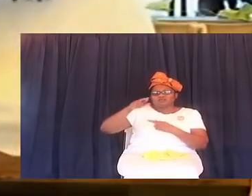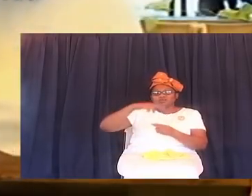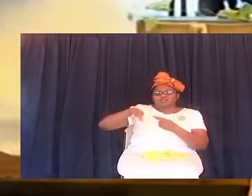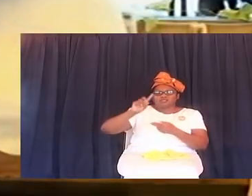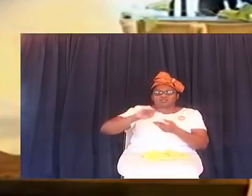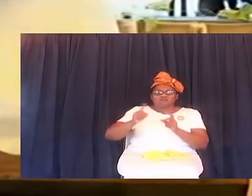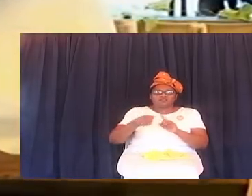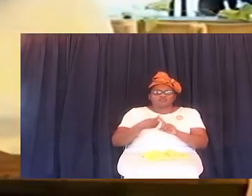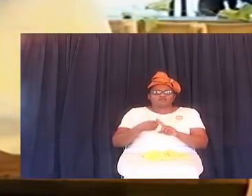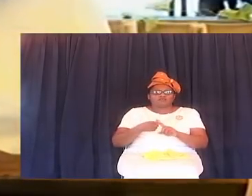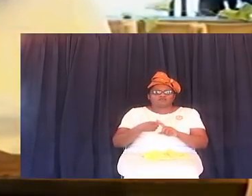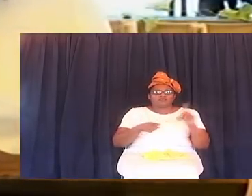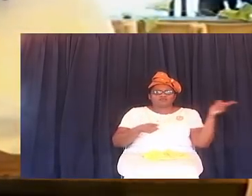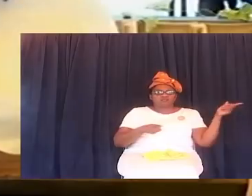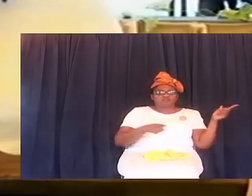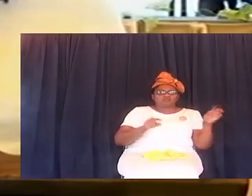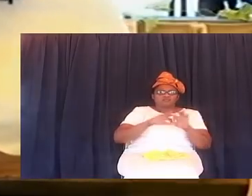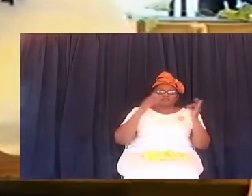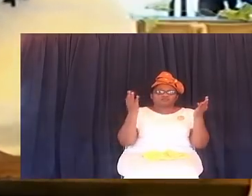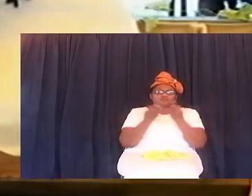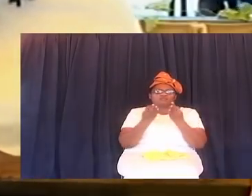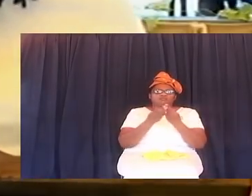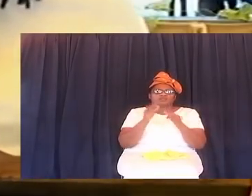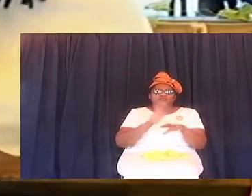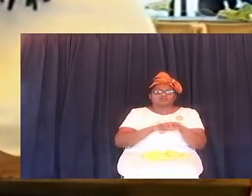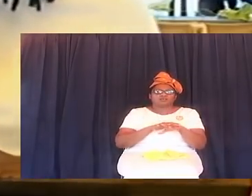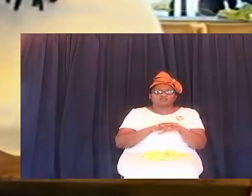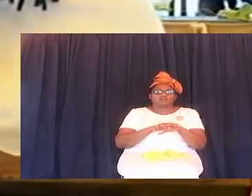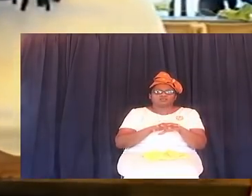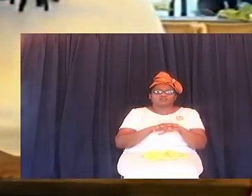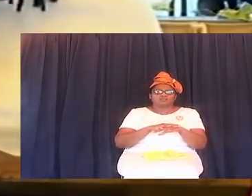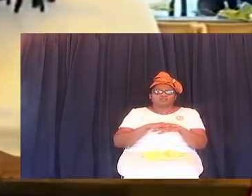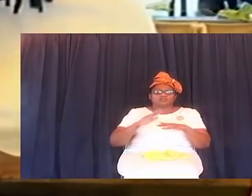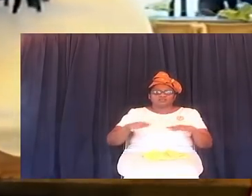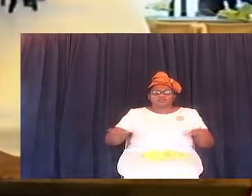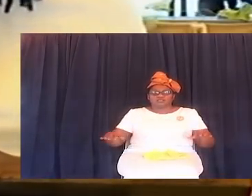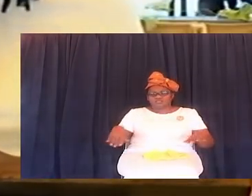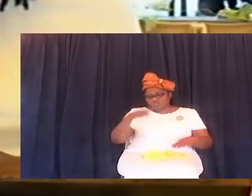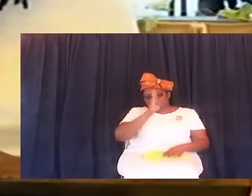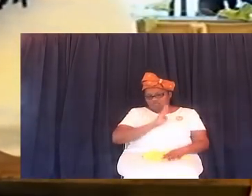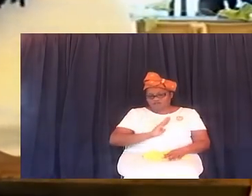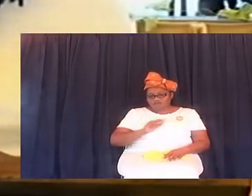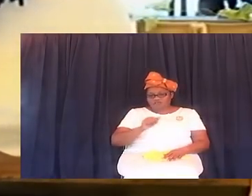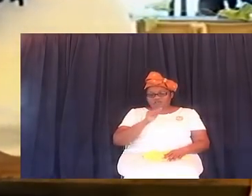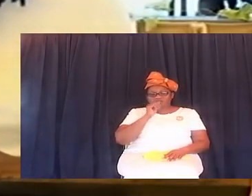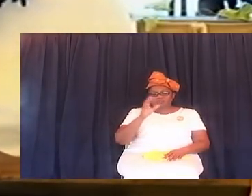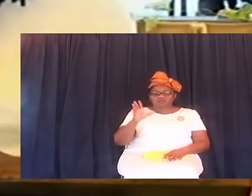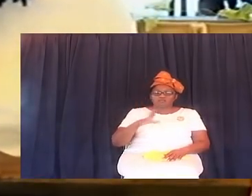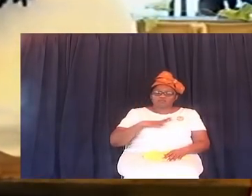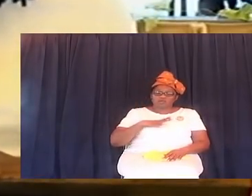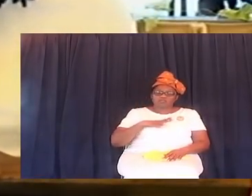This family and her role as a child of God, mother and grandmother.